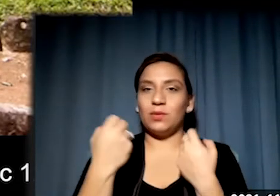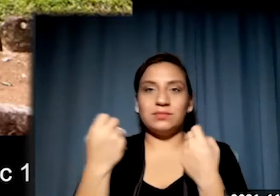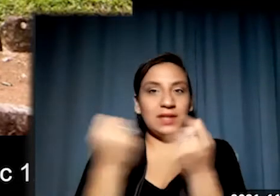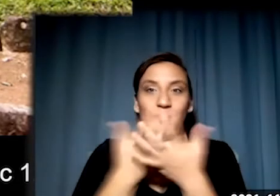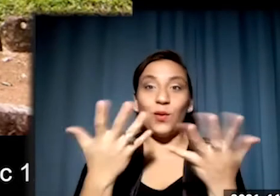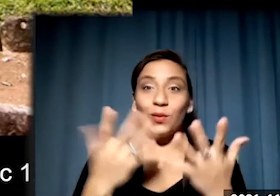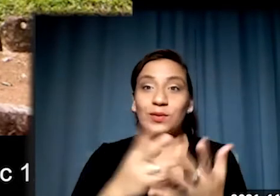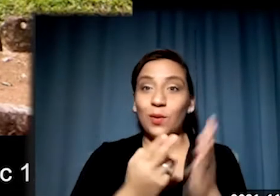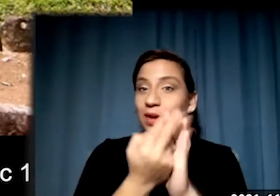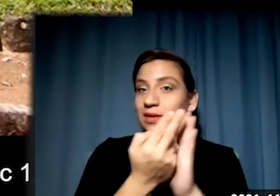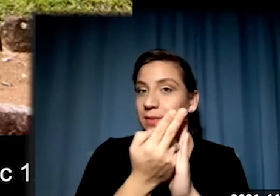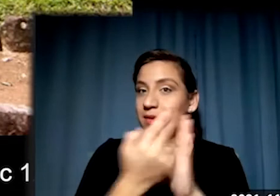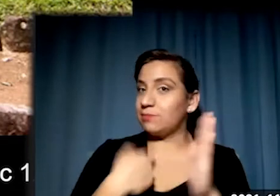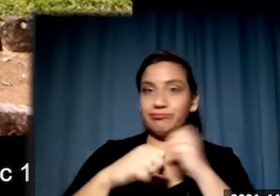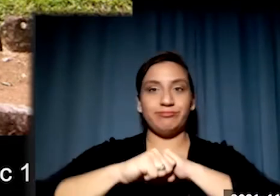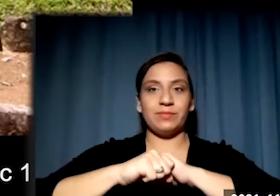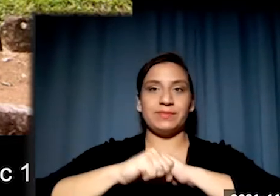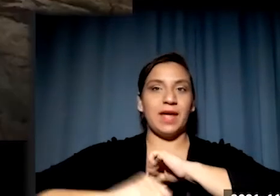prehistoric batalles.